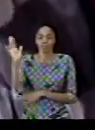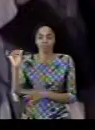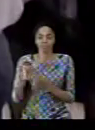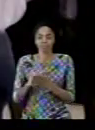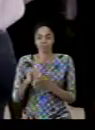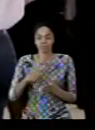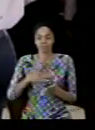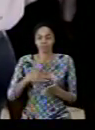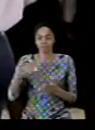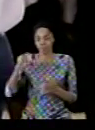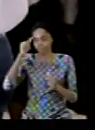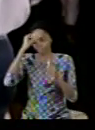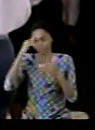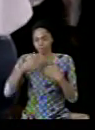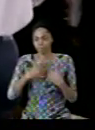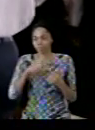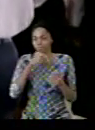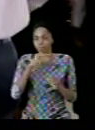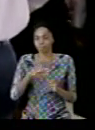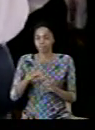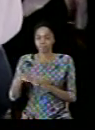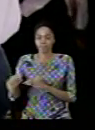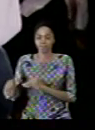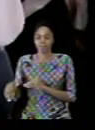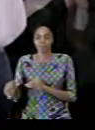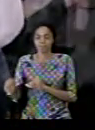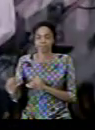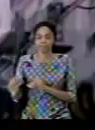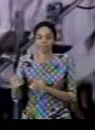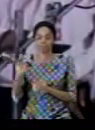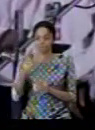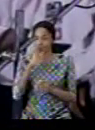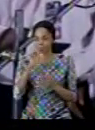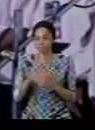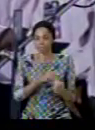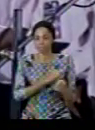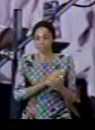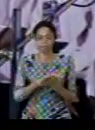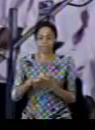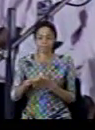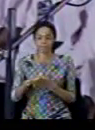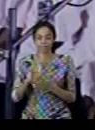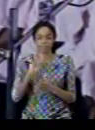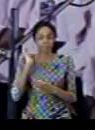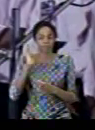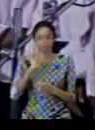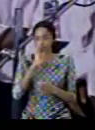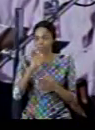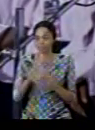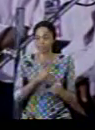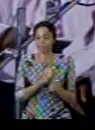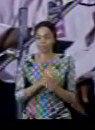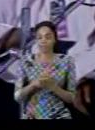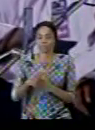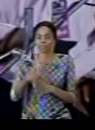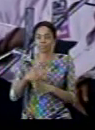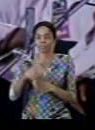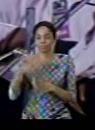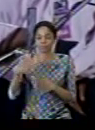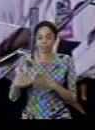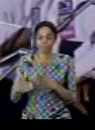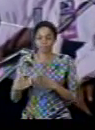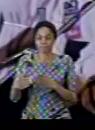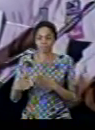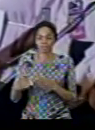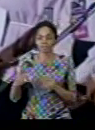Pata pata. Aojo. Rau rau. Mm-mm. Wong wong la wo. Pata pata